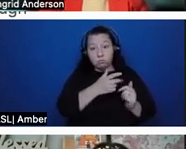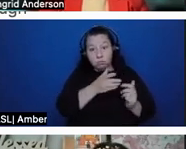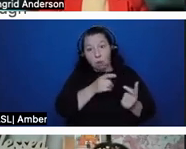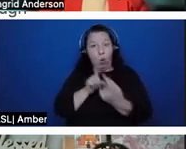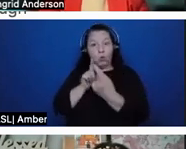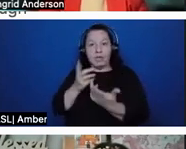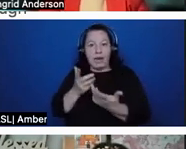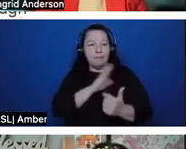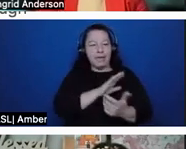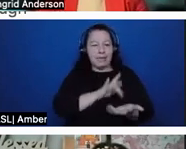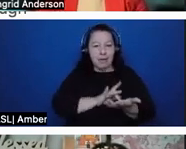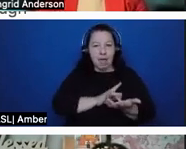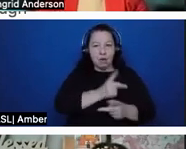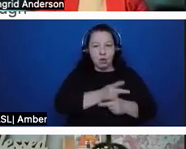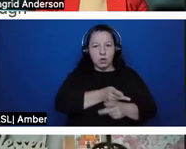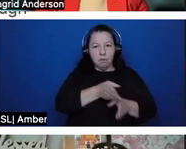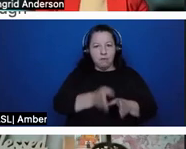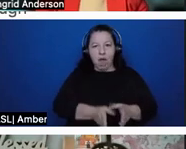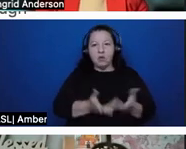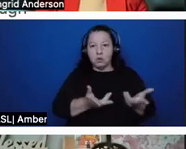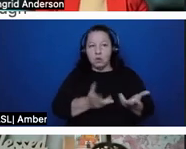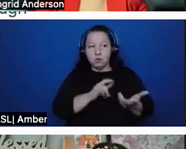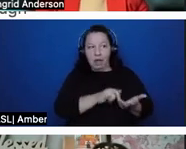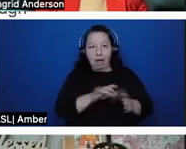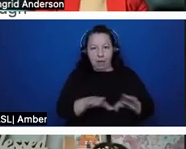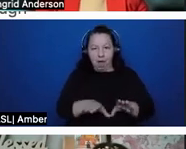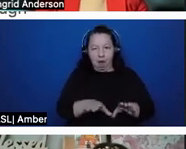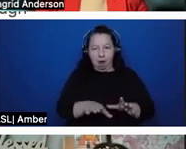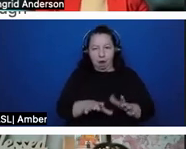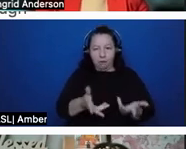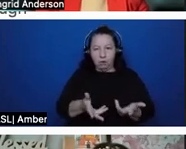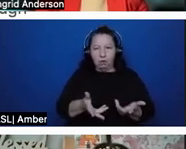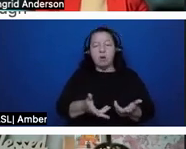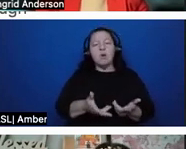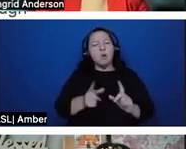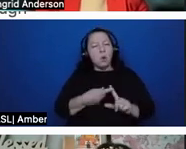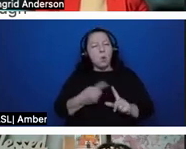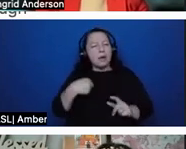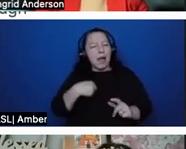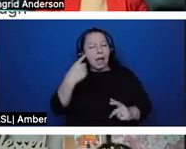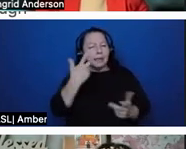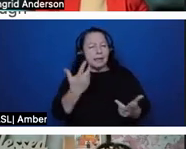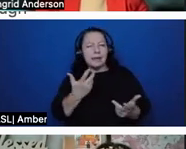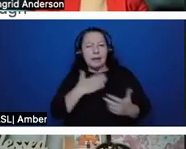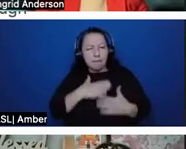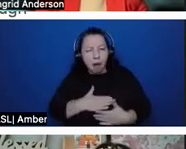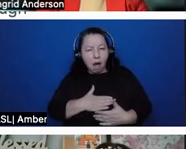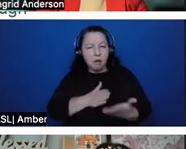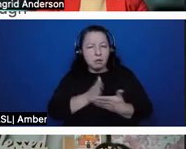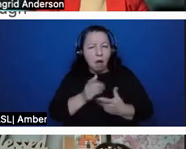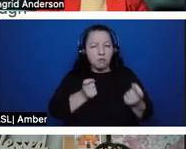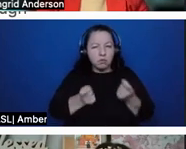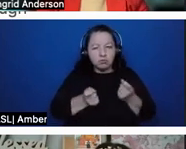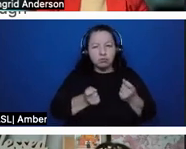care professionals. And so when I think about body sovereignty, I do think about our relationship with the land. Our